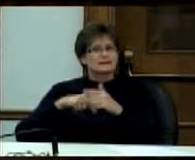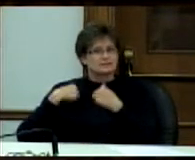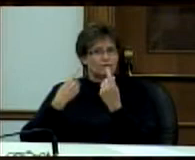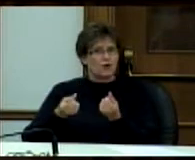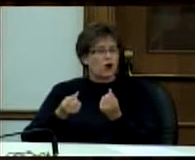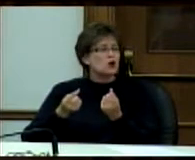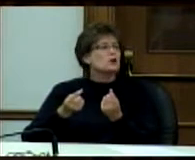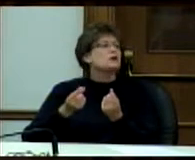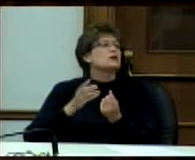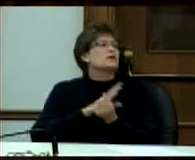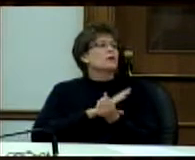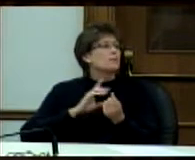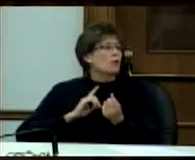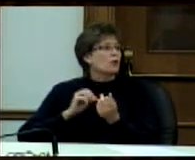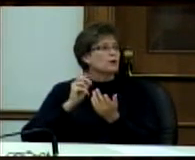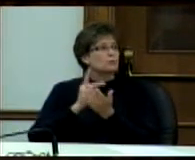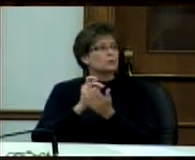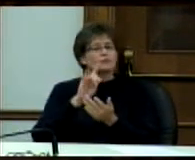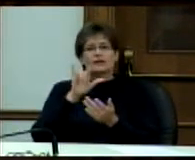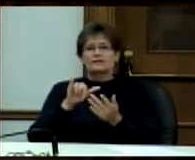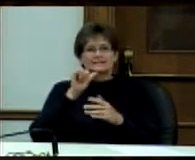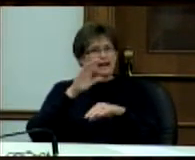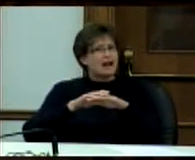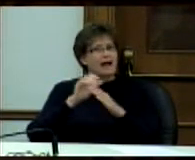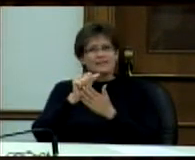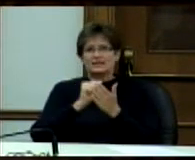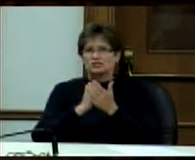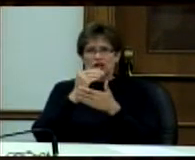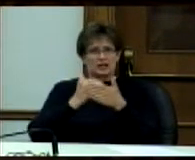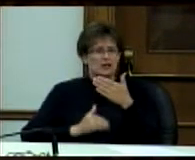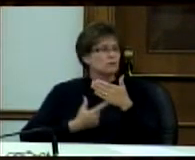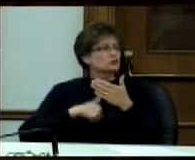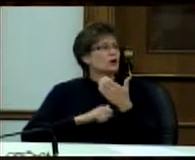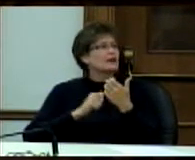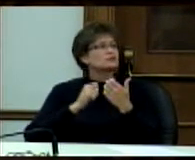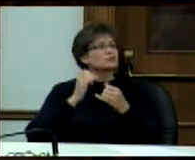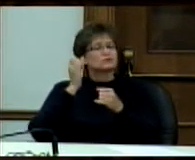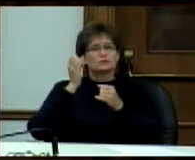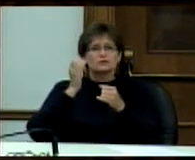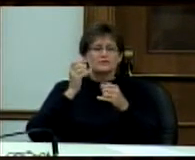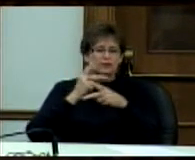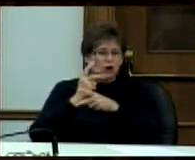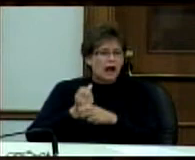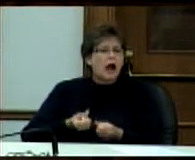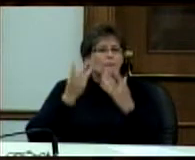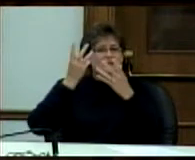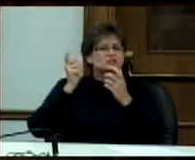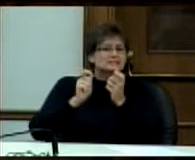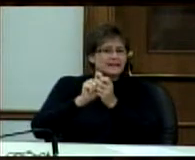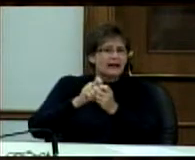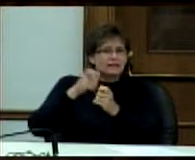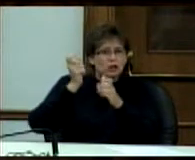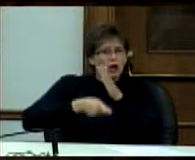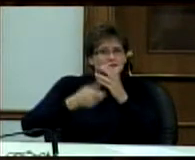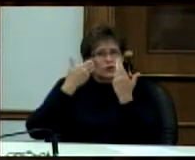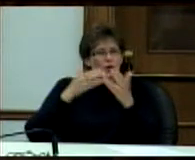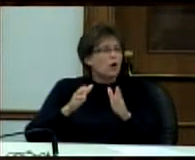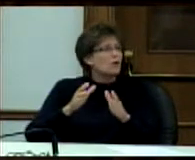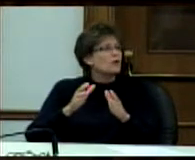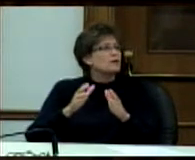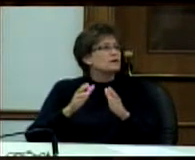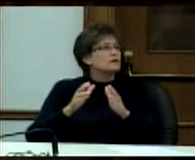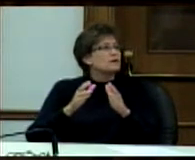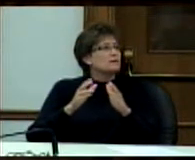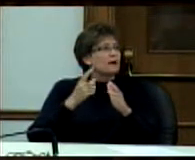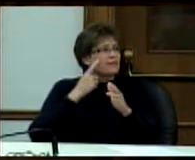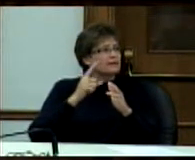discussing. That board-approved levy is not on the agenda this evening as we're trying to finalize some numbers with that. But this cost